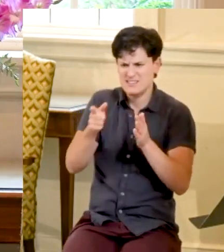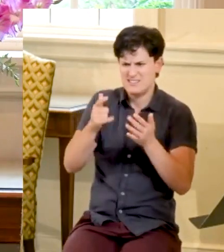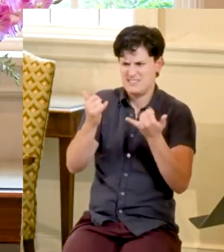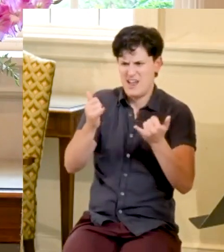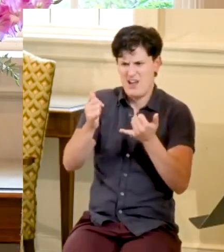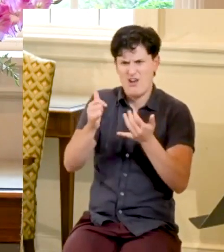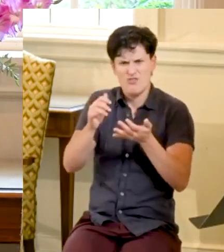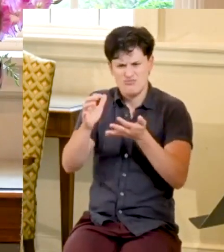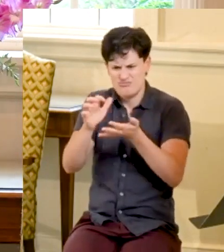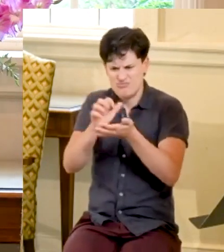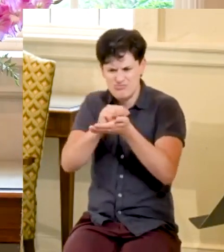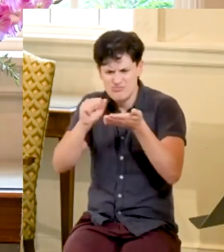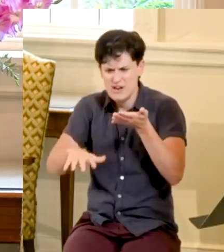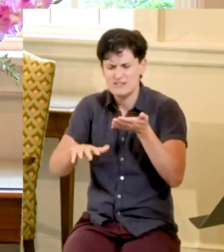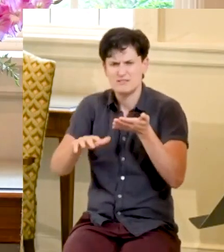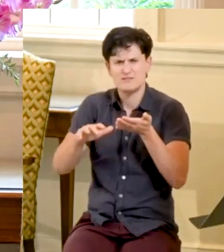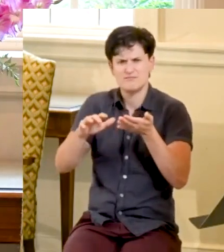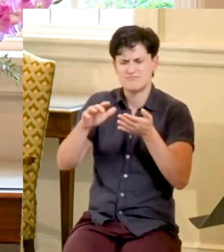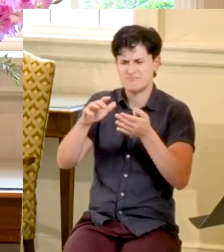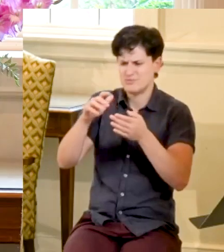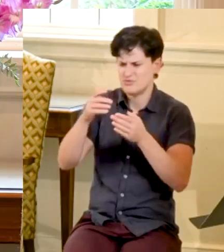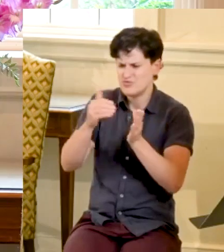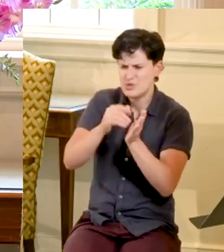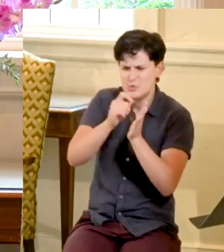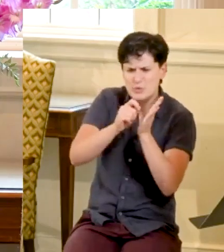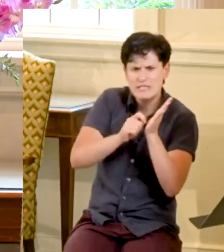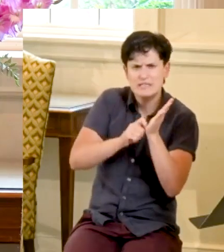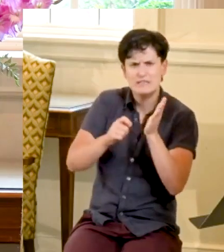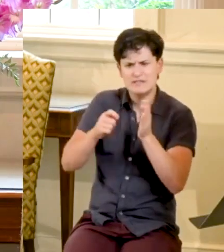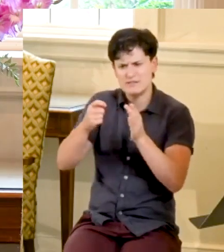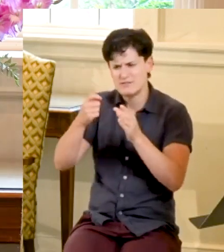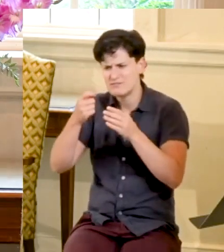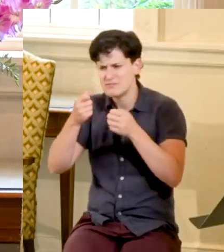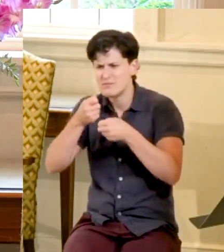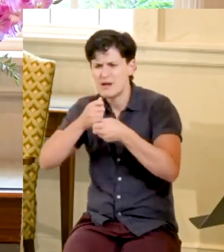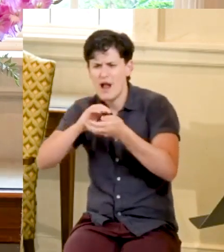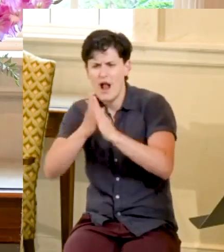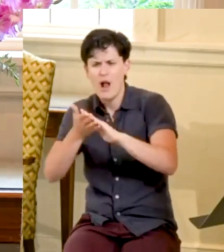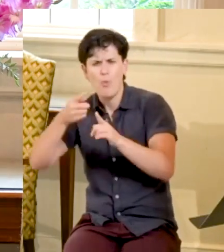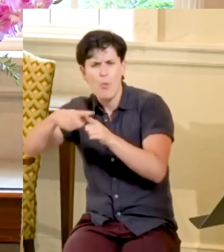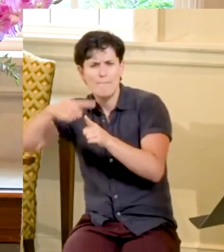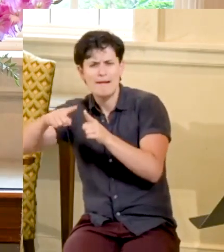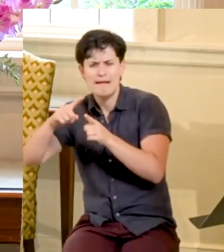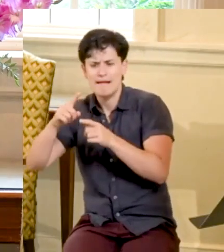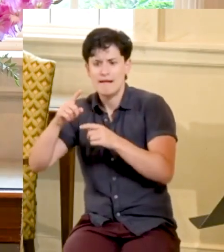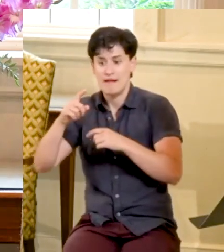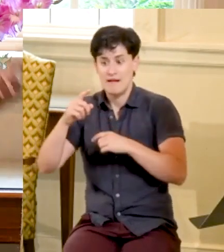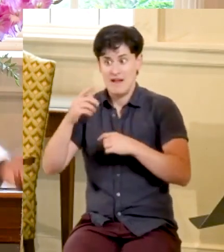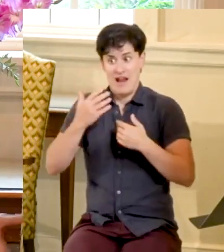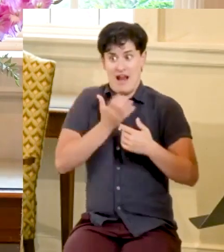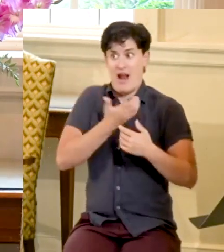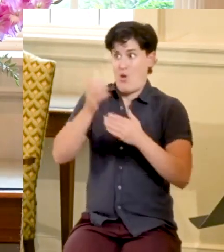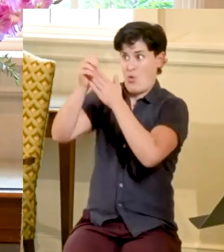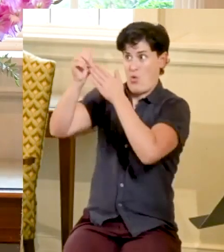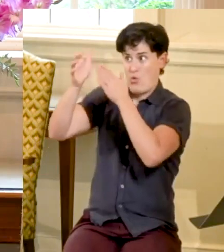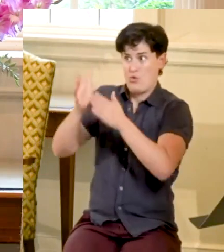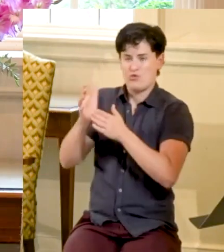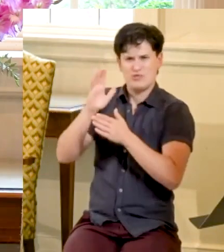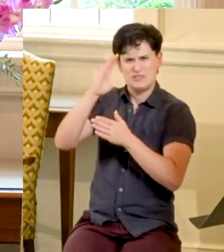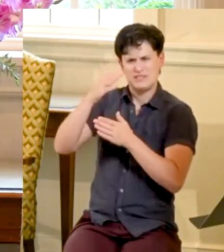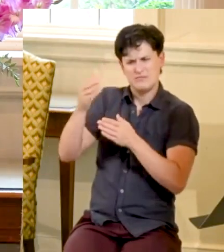weaponized. And what are our so-called leaders doing about it? Well, they seem to be more concerned with loyalty